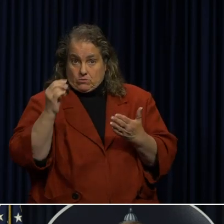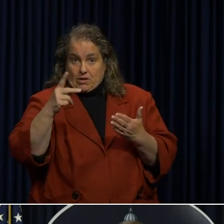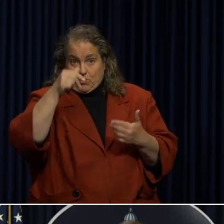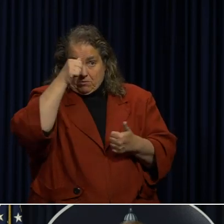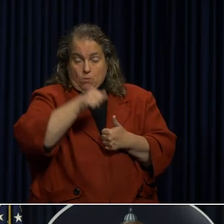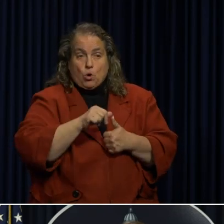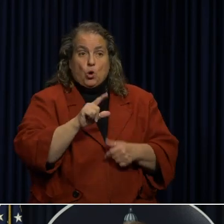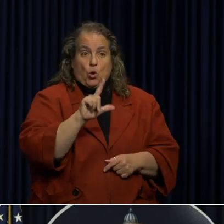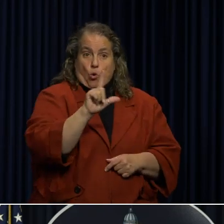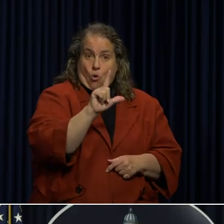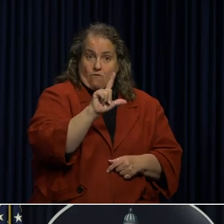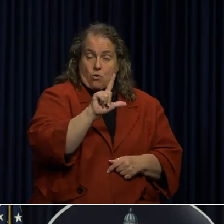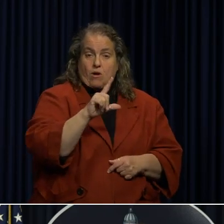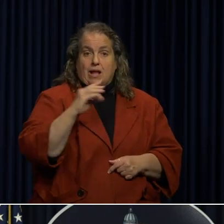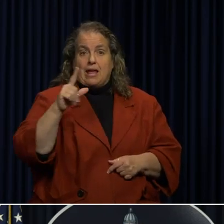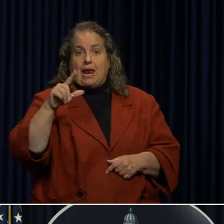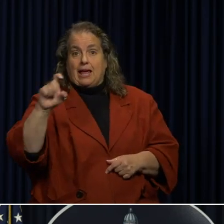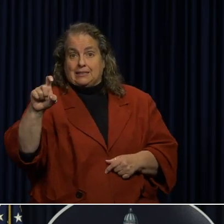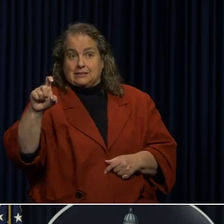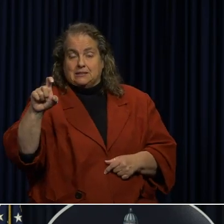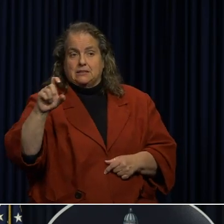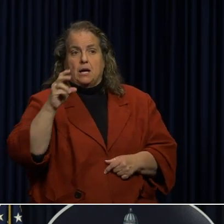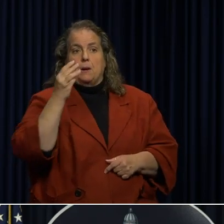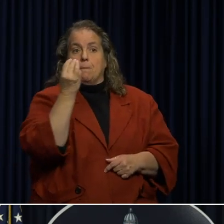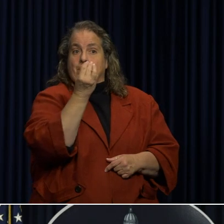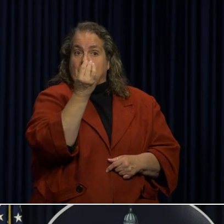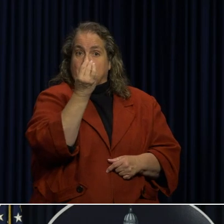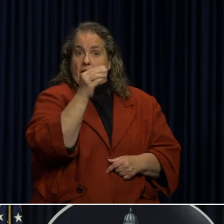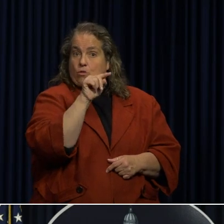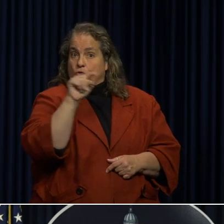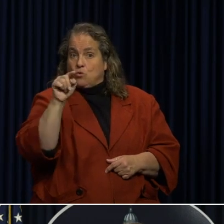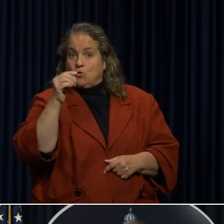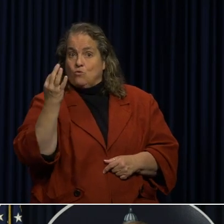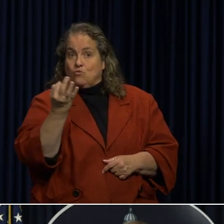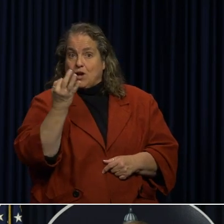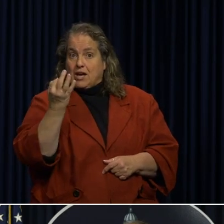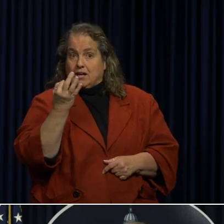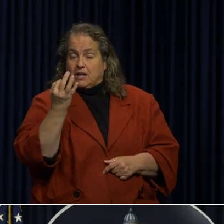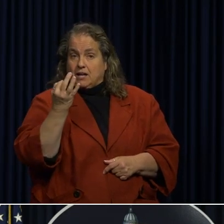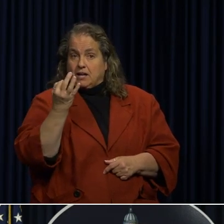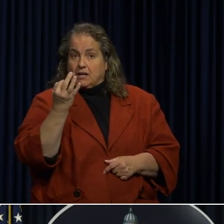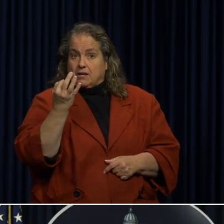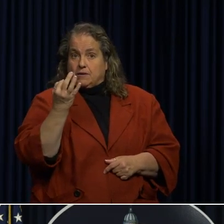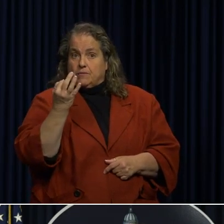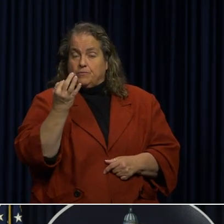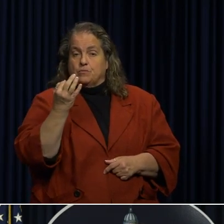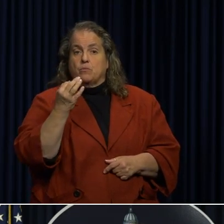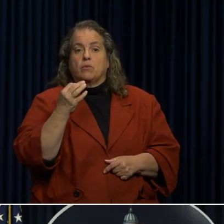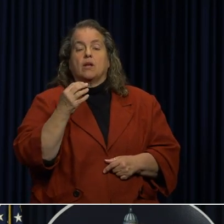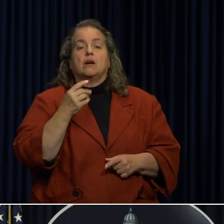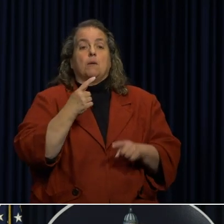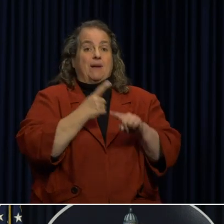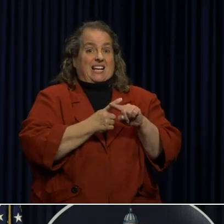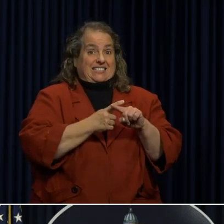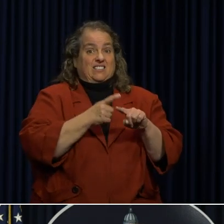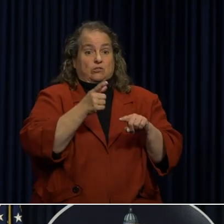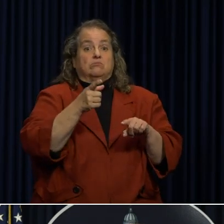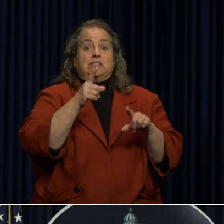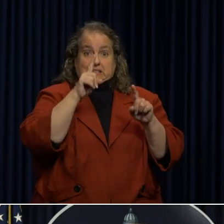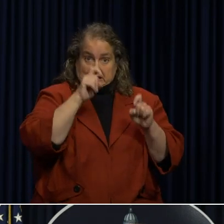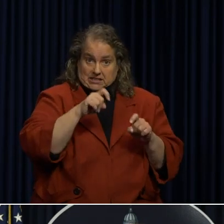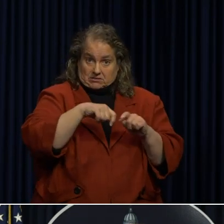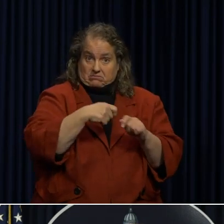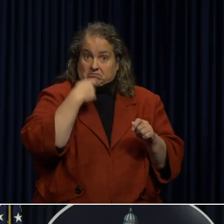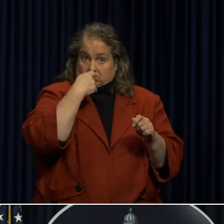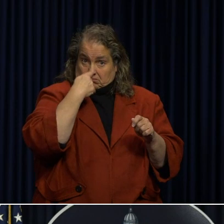we're going to be going Monday through Friday. In addition to doing the tests, we will be providing masks and